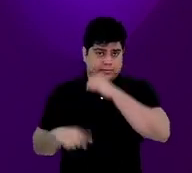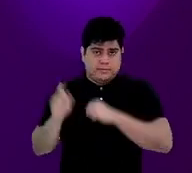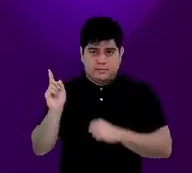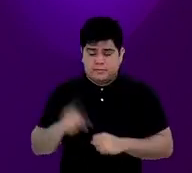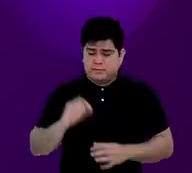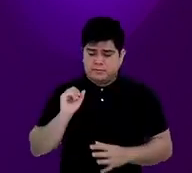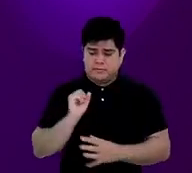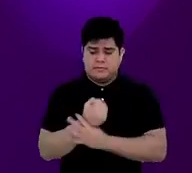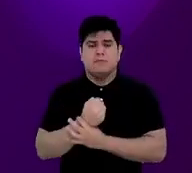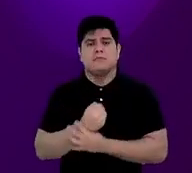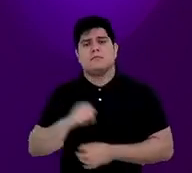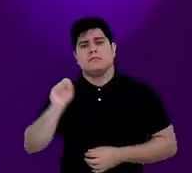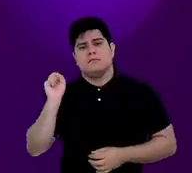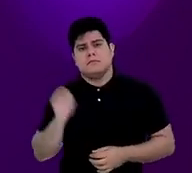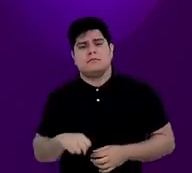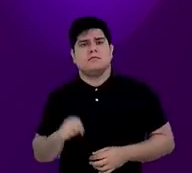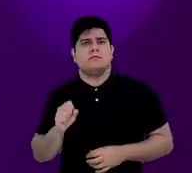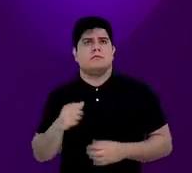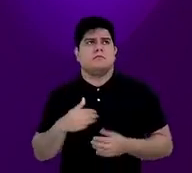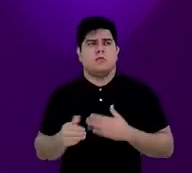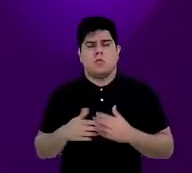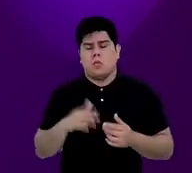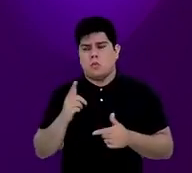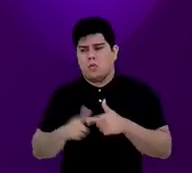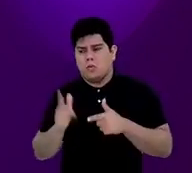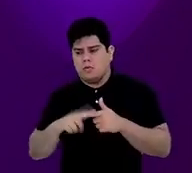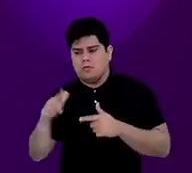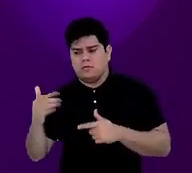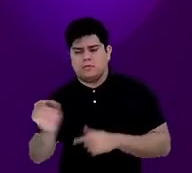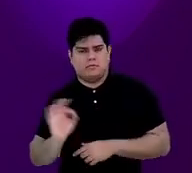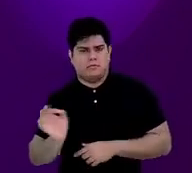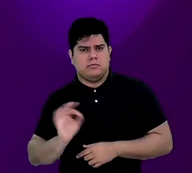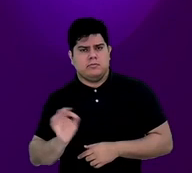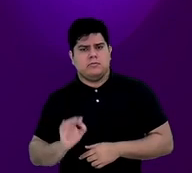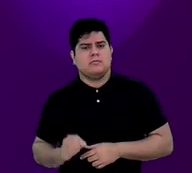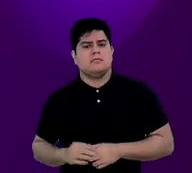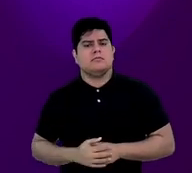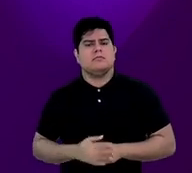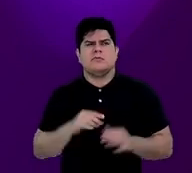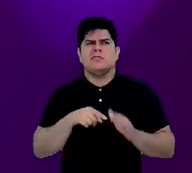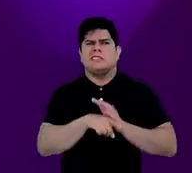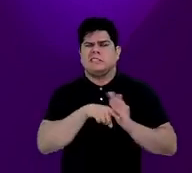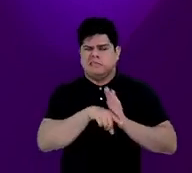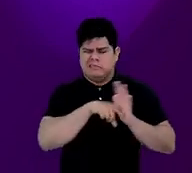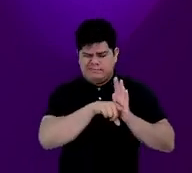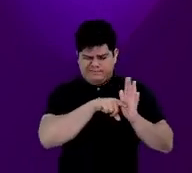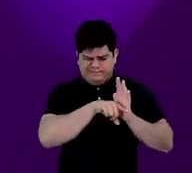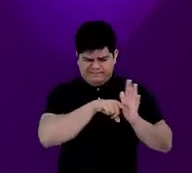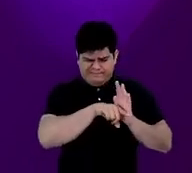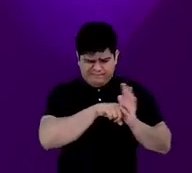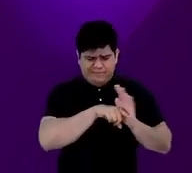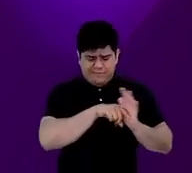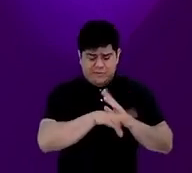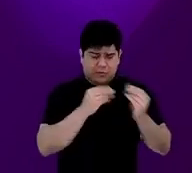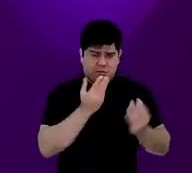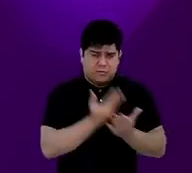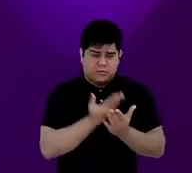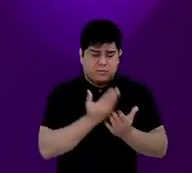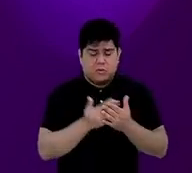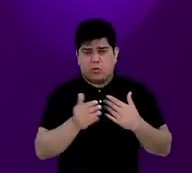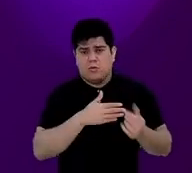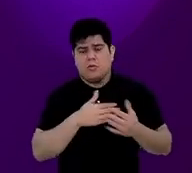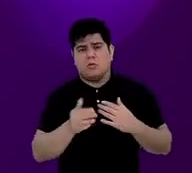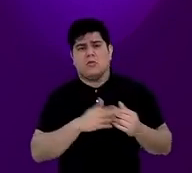look hard to find any side effects from PBM. And as more clinical trials are carried